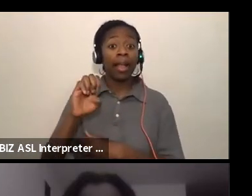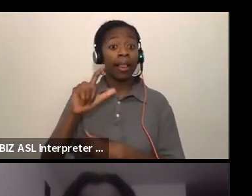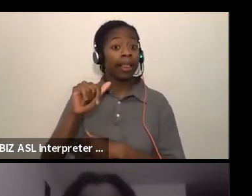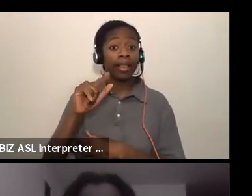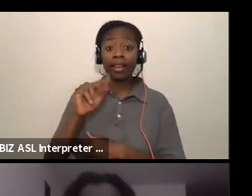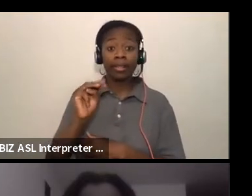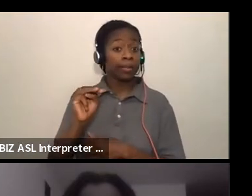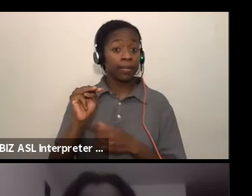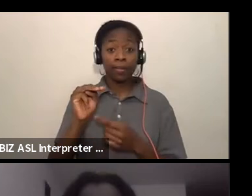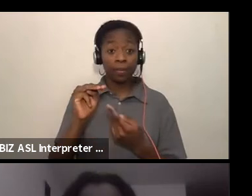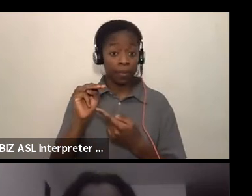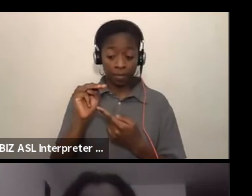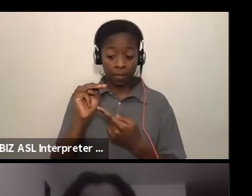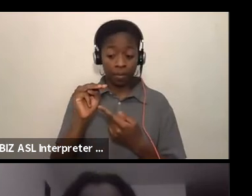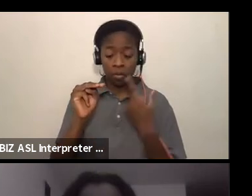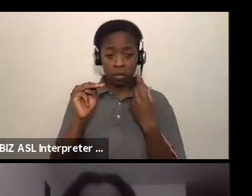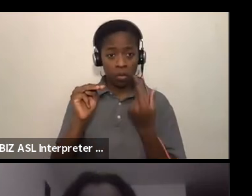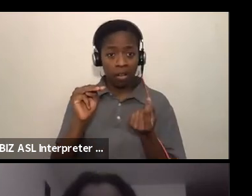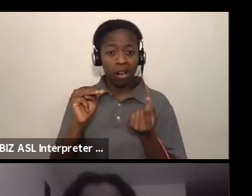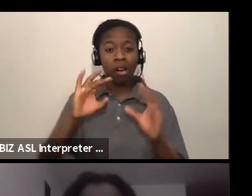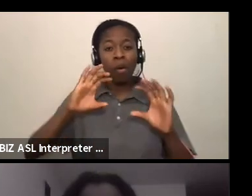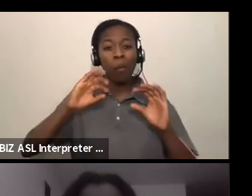are organizations that just want,